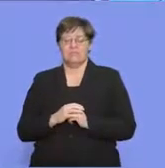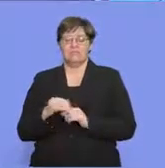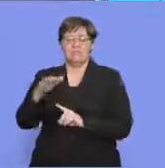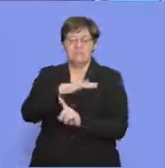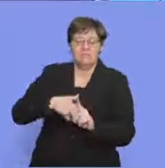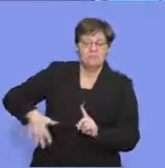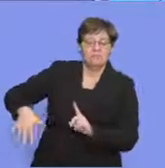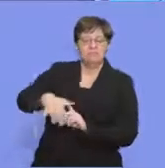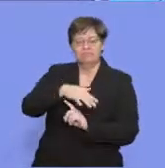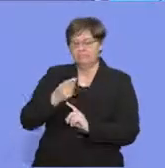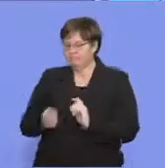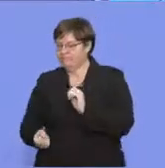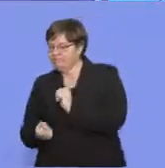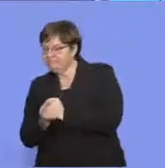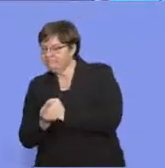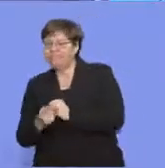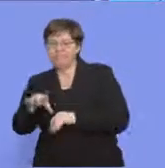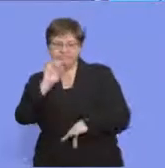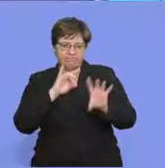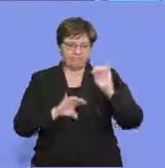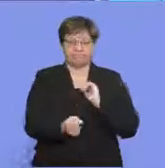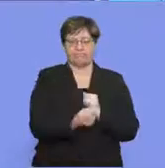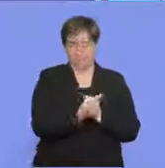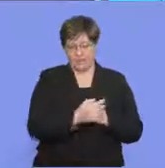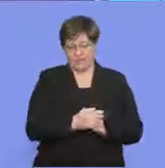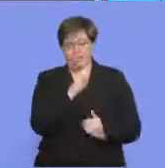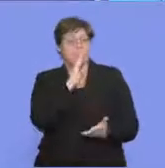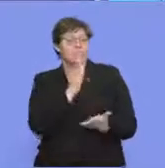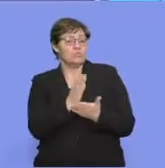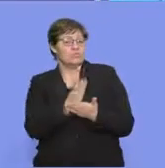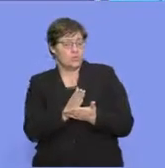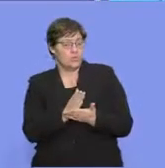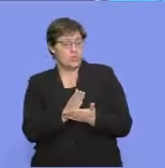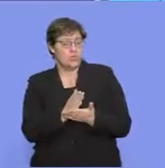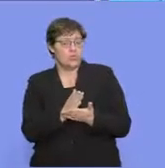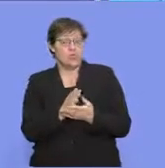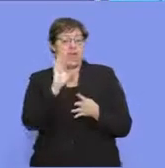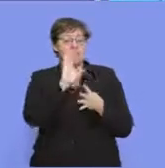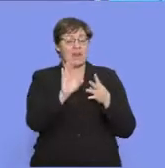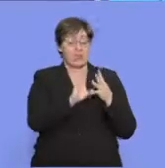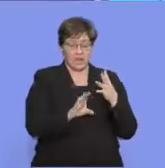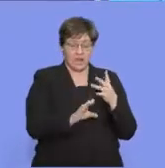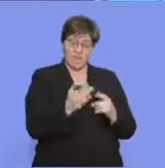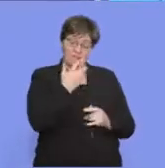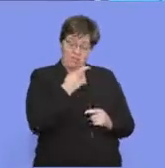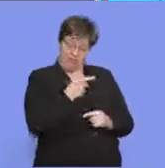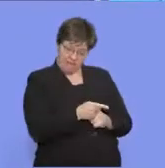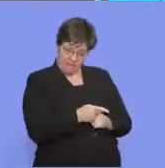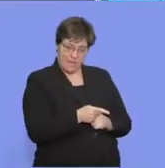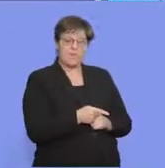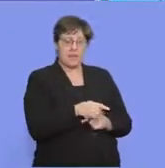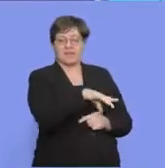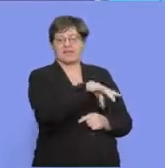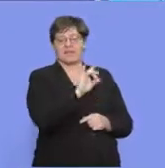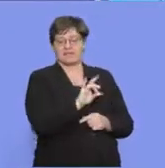the environment or selective pressures from the environment that ensured that whichever characteristic was the favorable one was